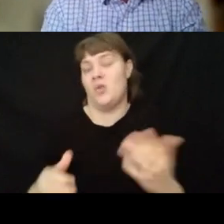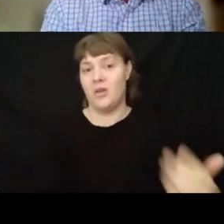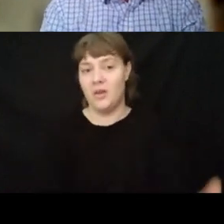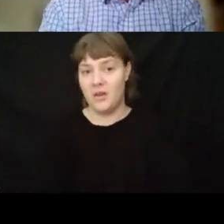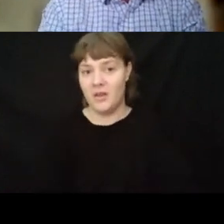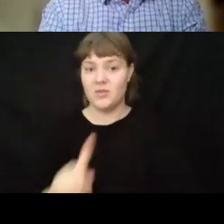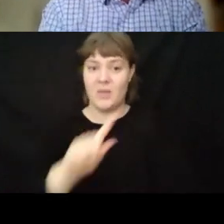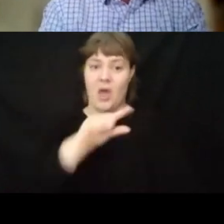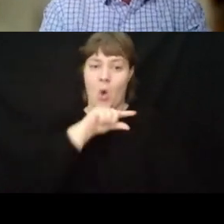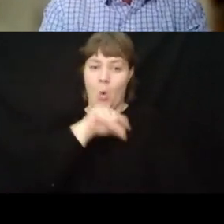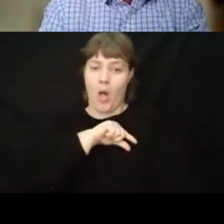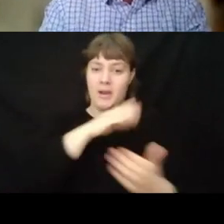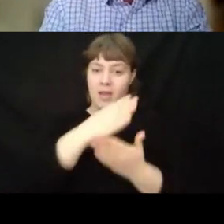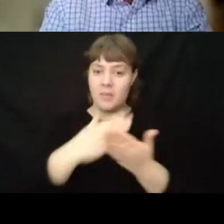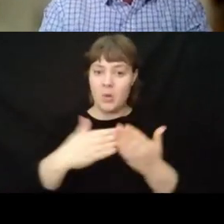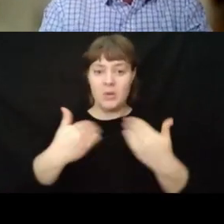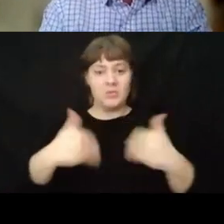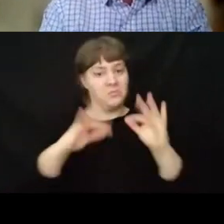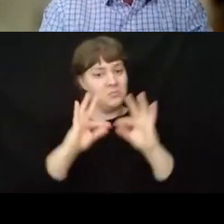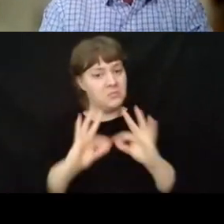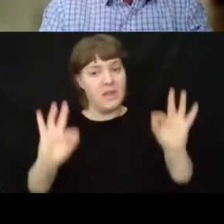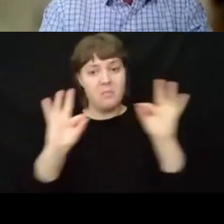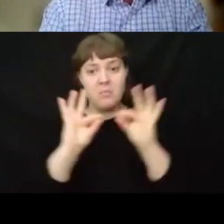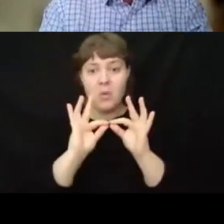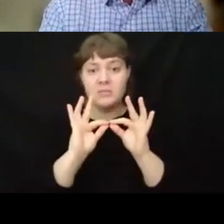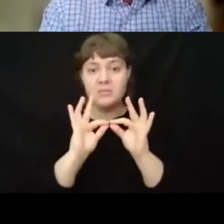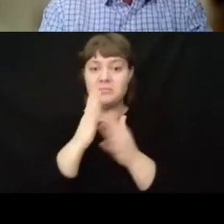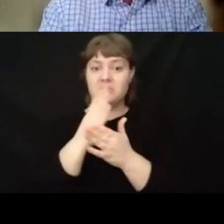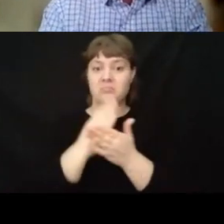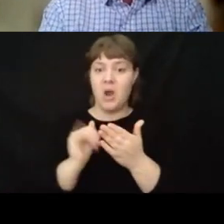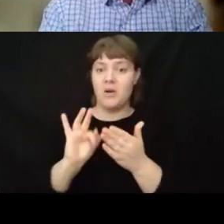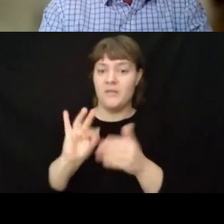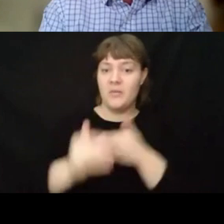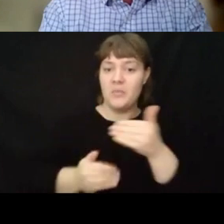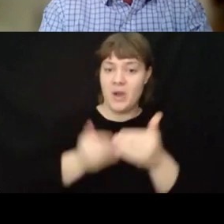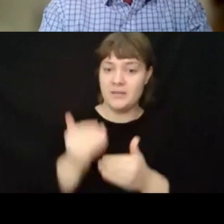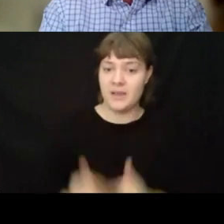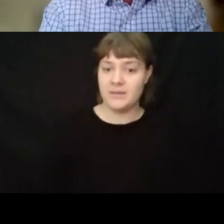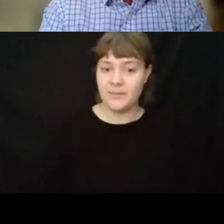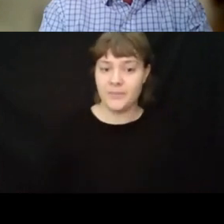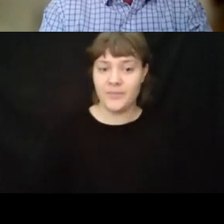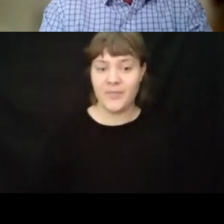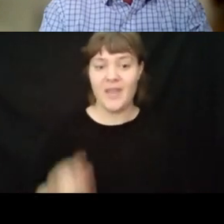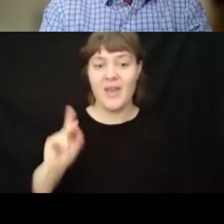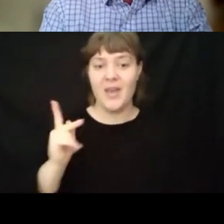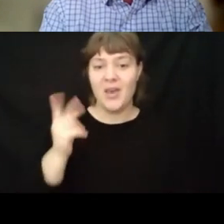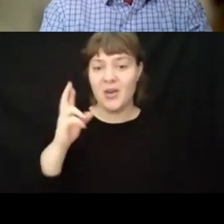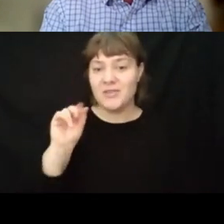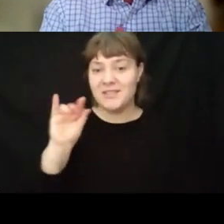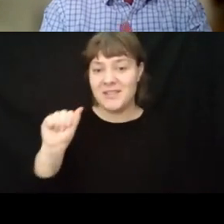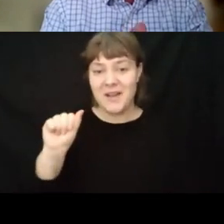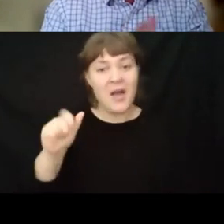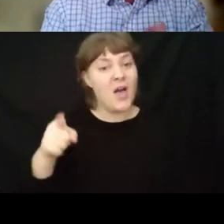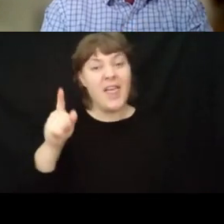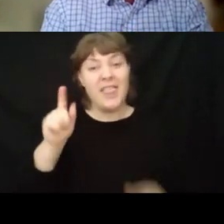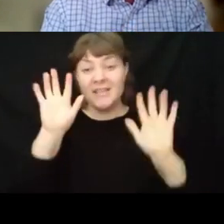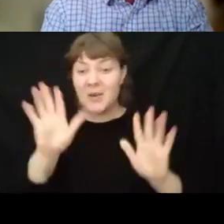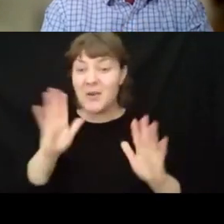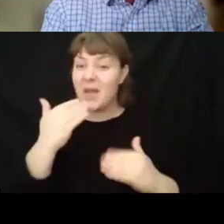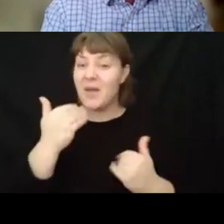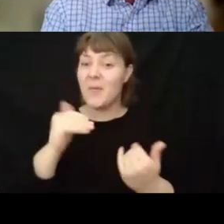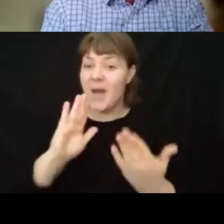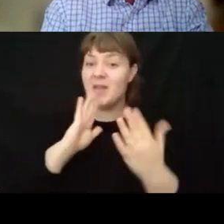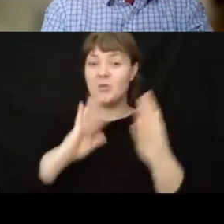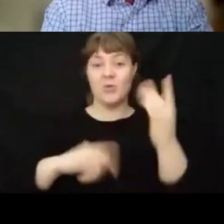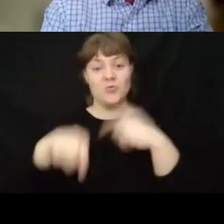quality component is an important and vital part of that process. And that is a great way to wrap up Yep. this panel discussion and